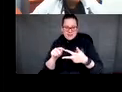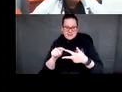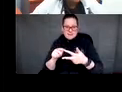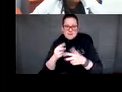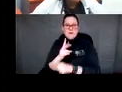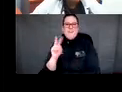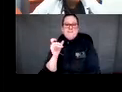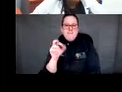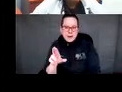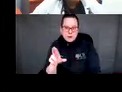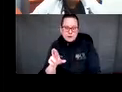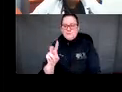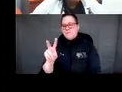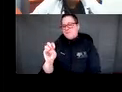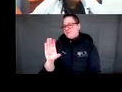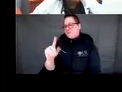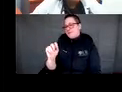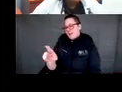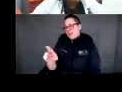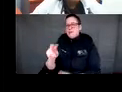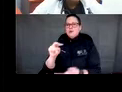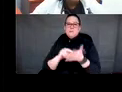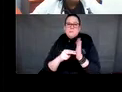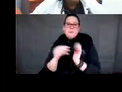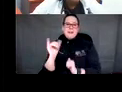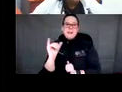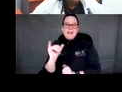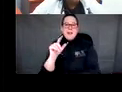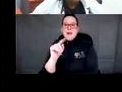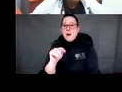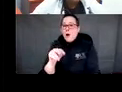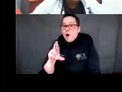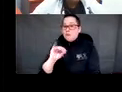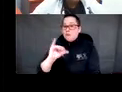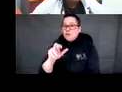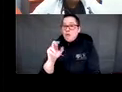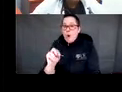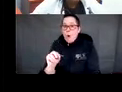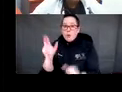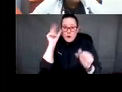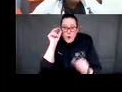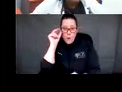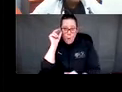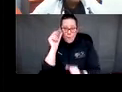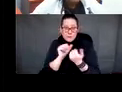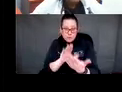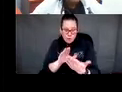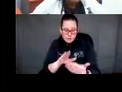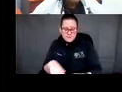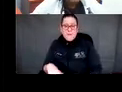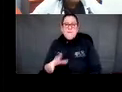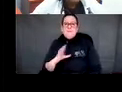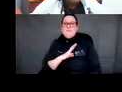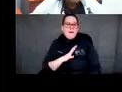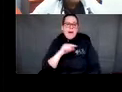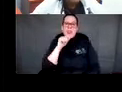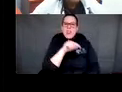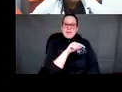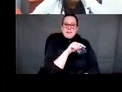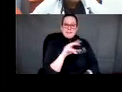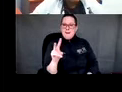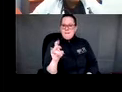vector. And a vector is sort of like a Trojan horse approach. We use a virus that has been